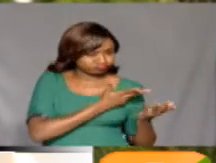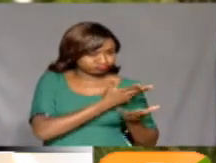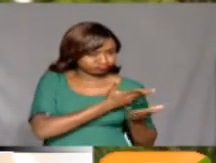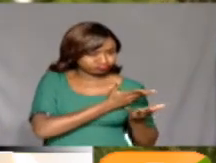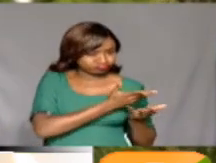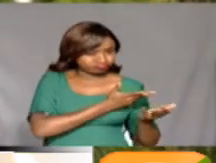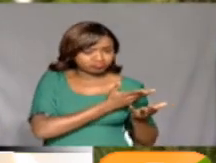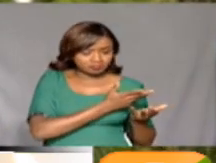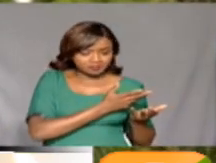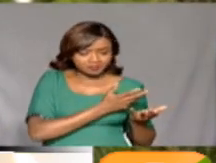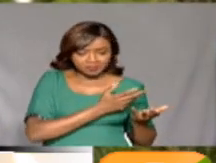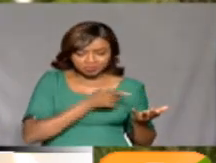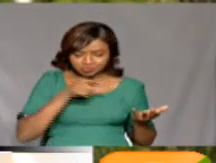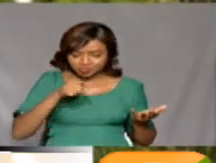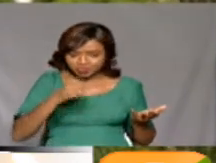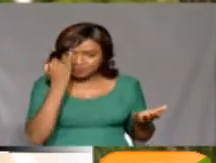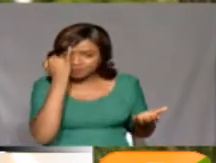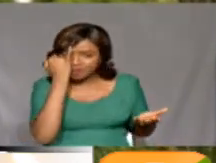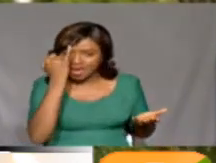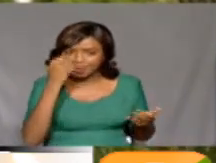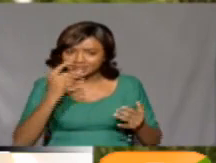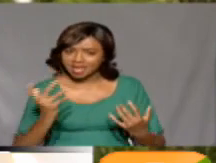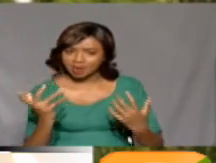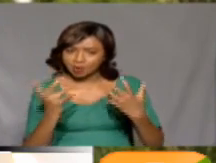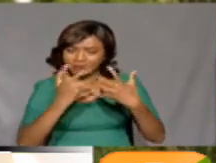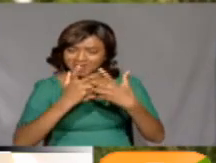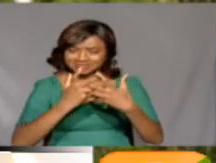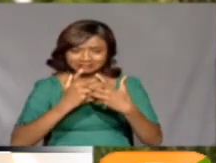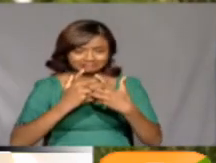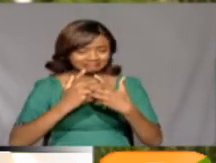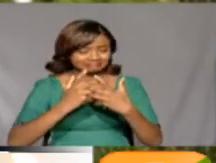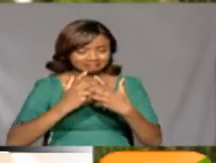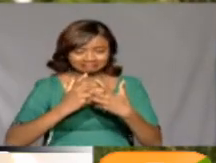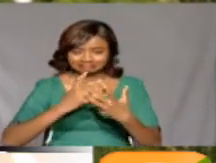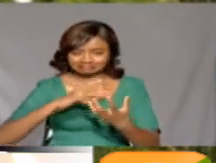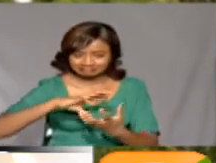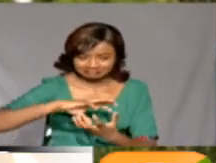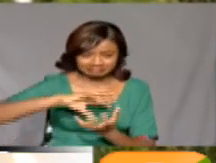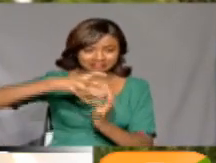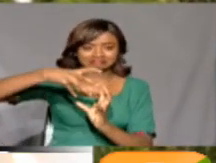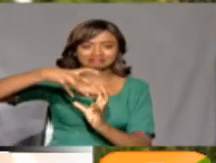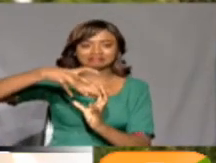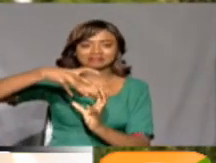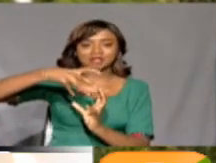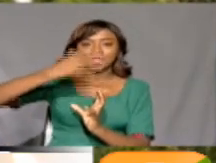So the merger was a complication, because not many people,